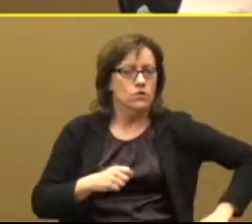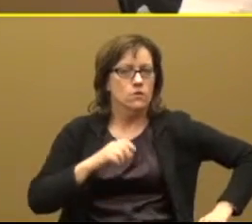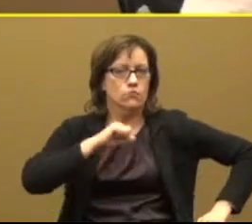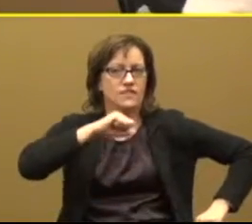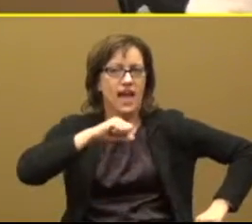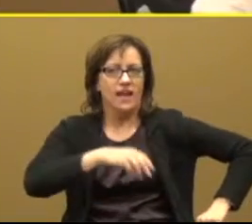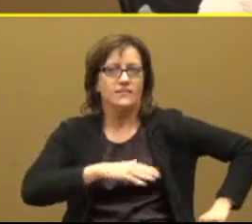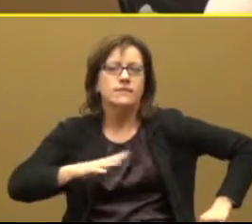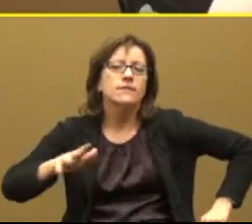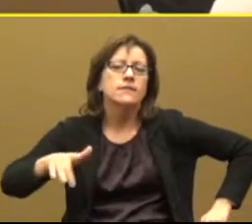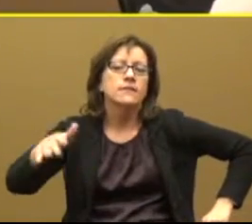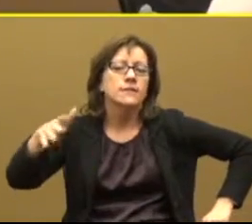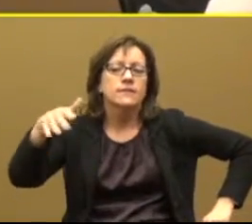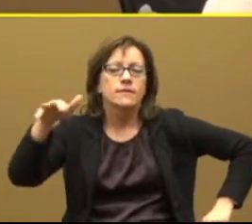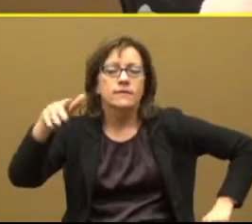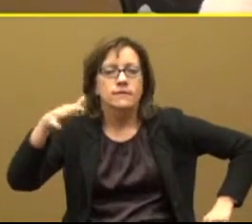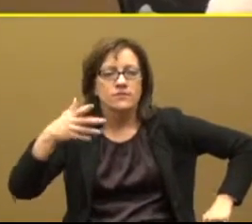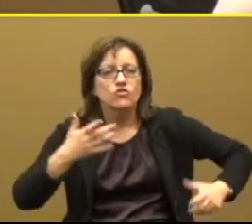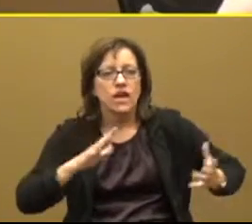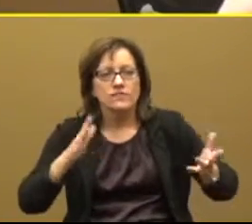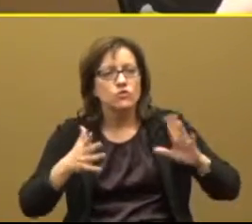So again,